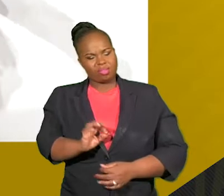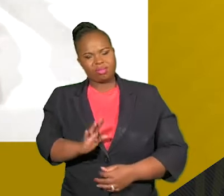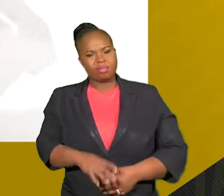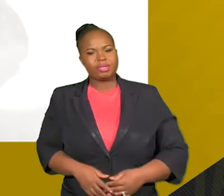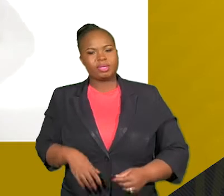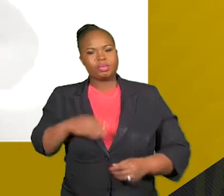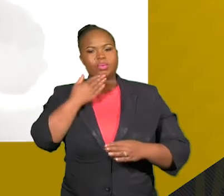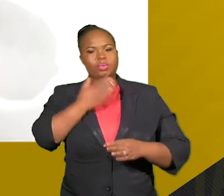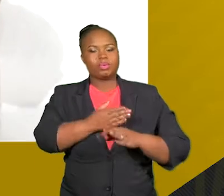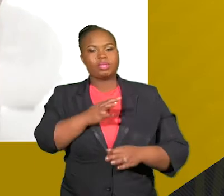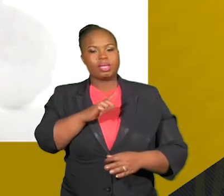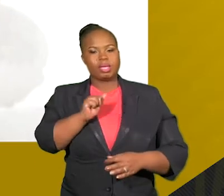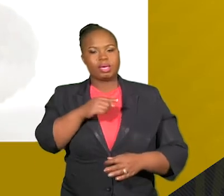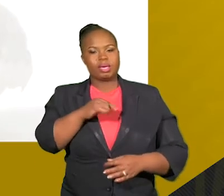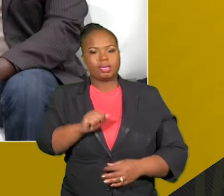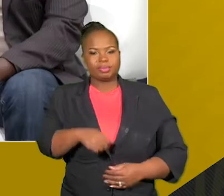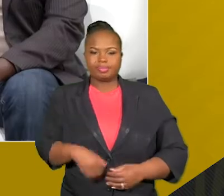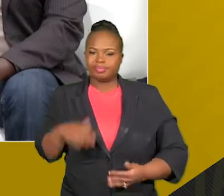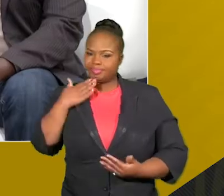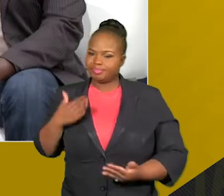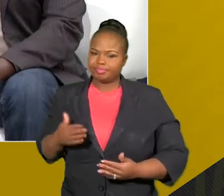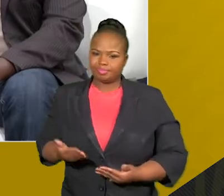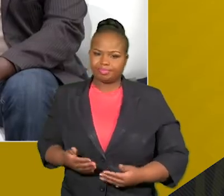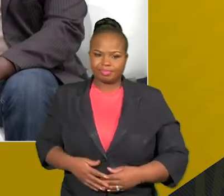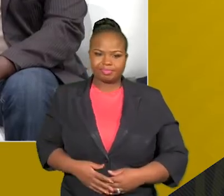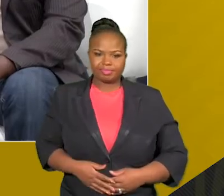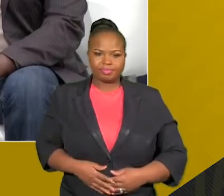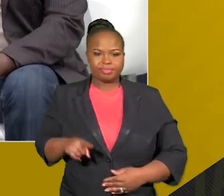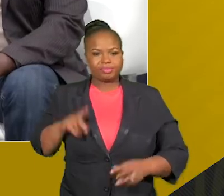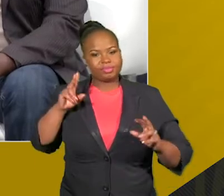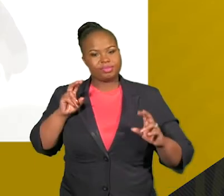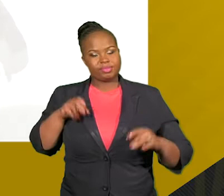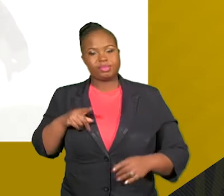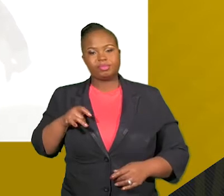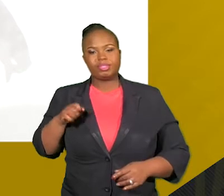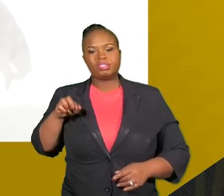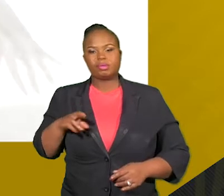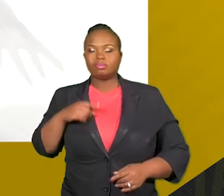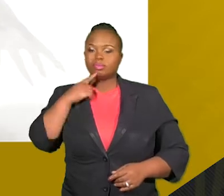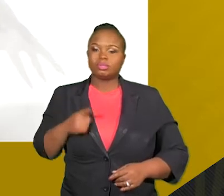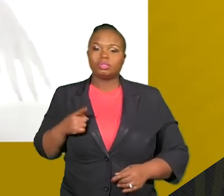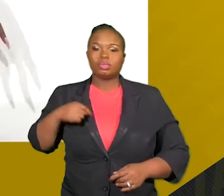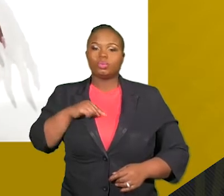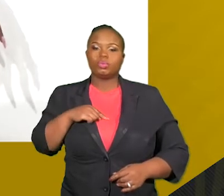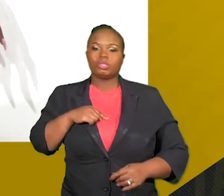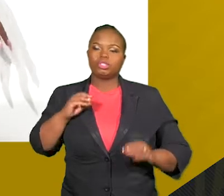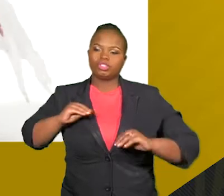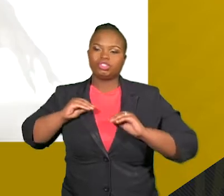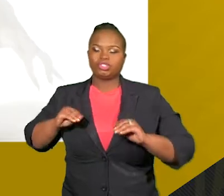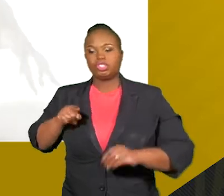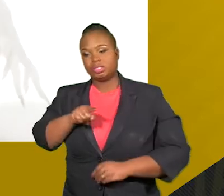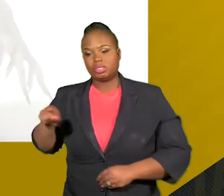And Tate Langa Sacha, welcome to Daily Thetha. Thank you. Are you going to Peter or Kopitori? Or Richutisa Banna,